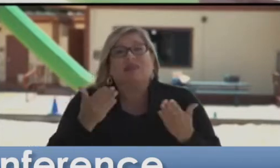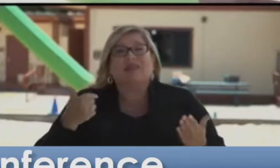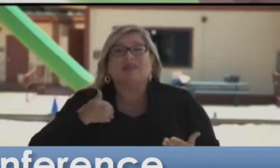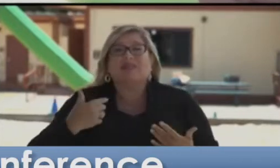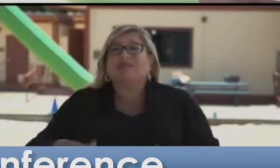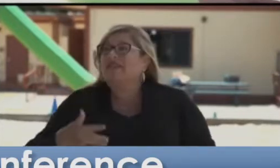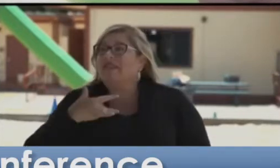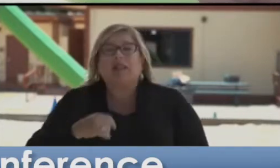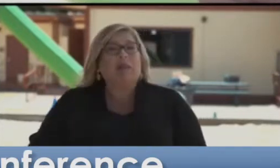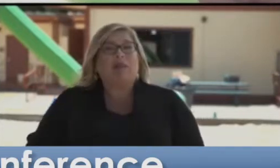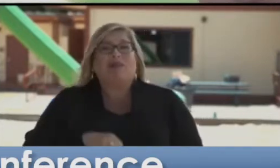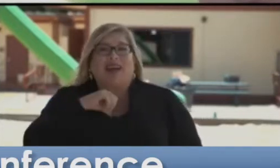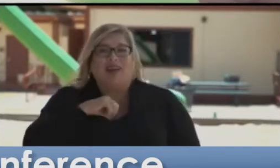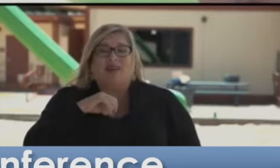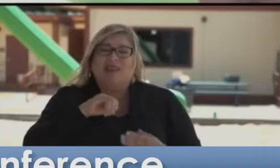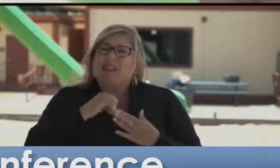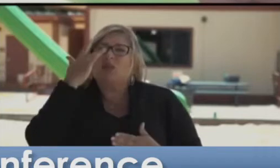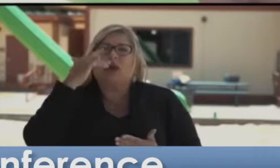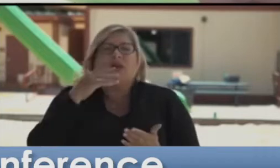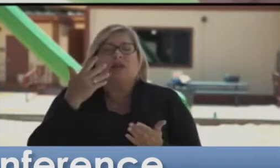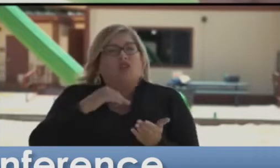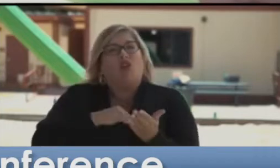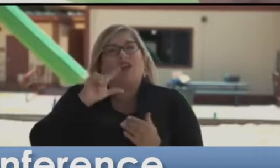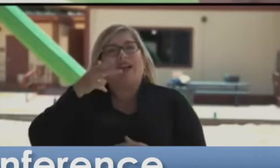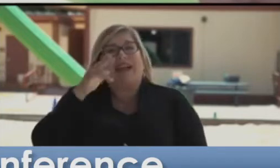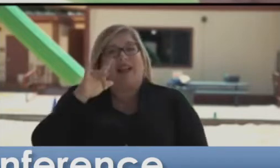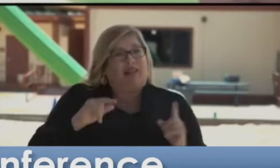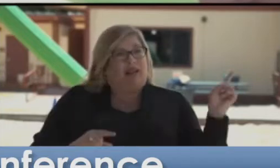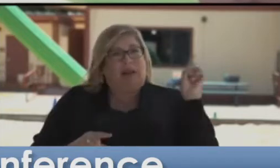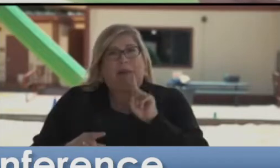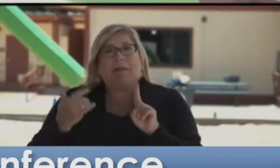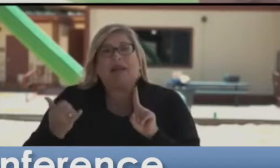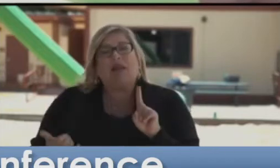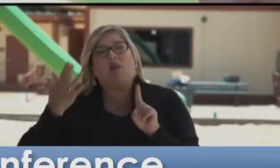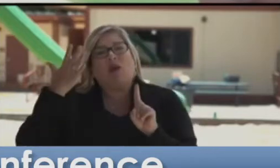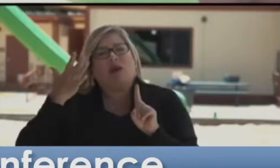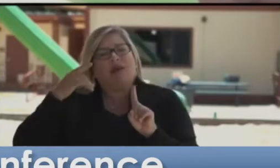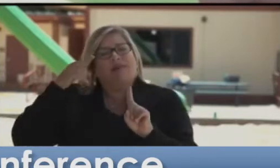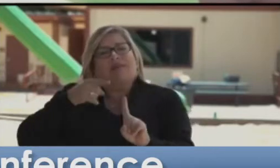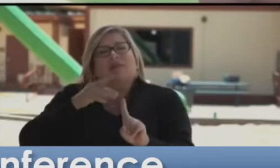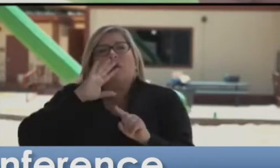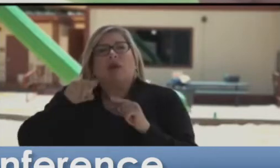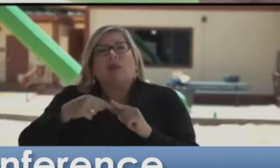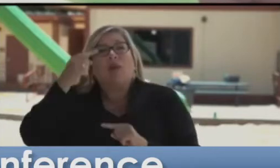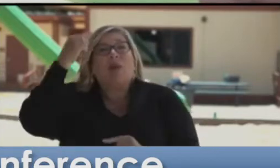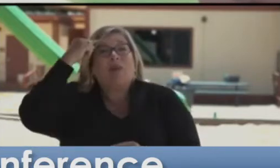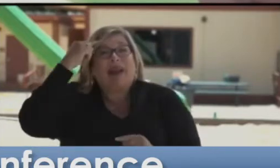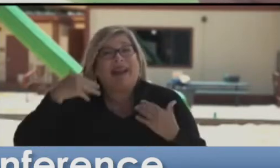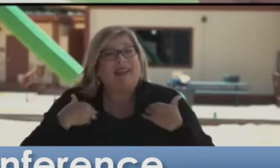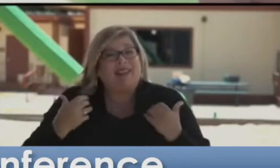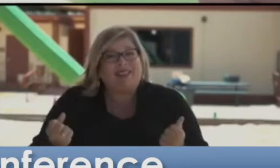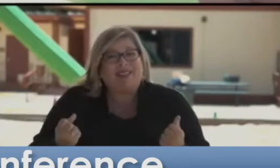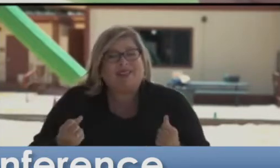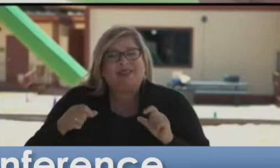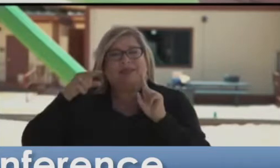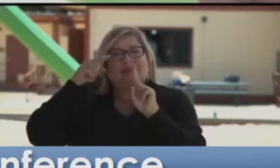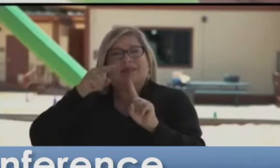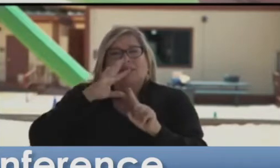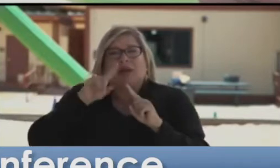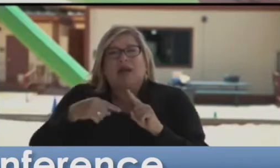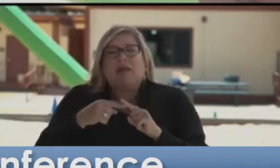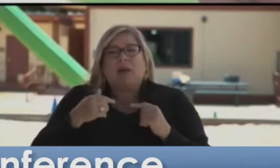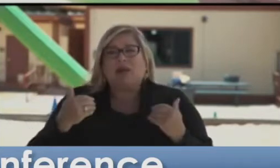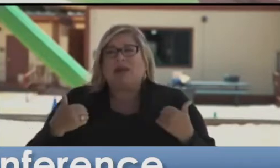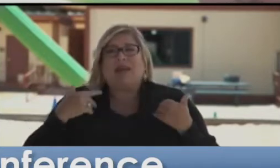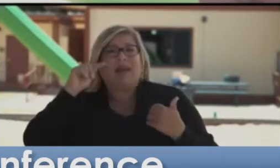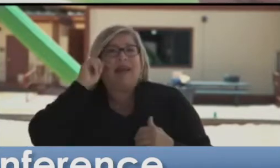Dr. Galley down here today, and that's to get serious about the issue of brain health, get serious about the issue of adolescent mental